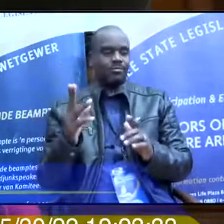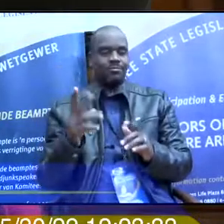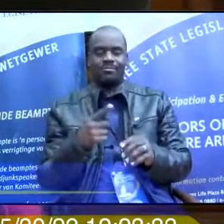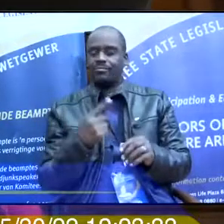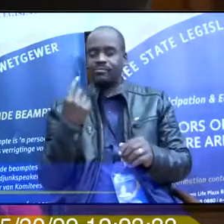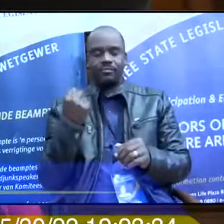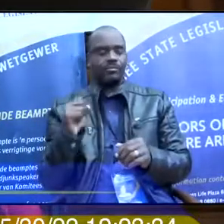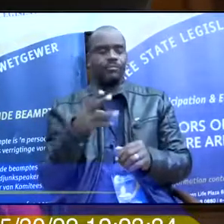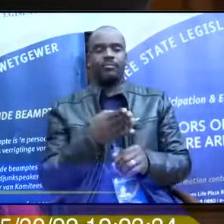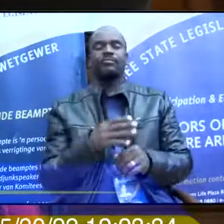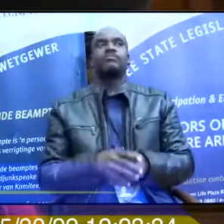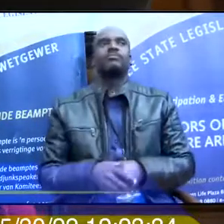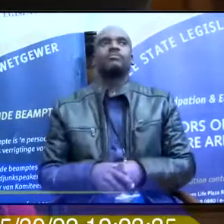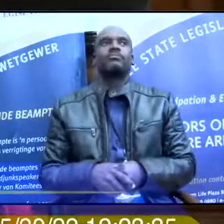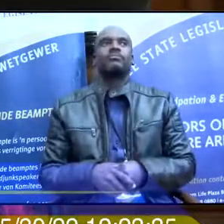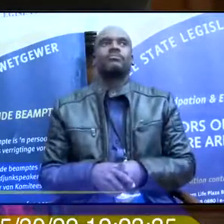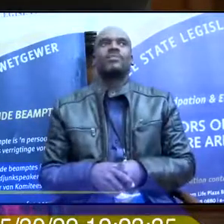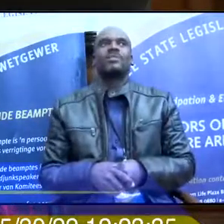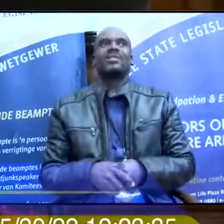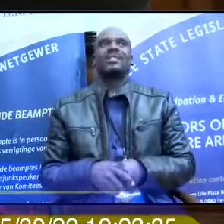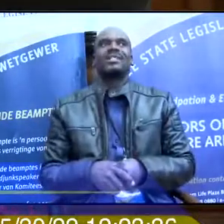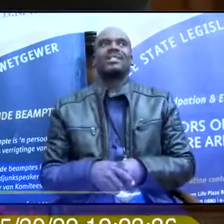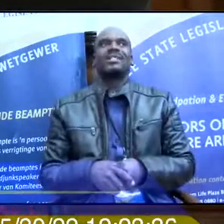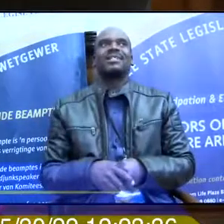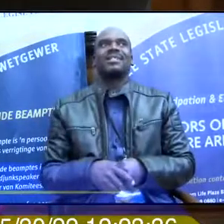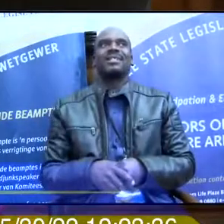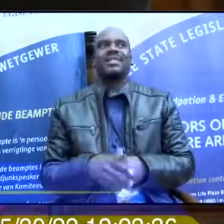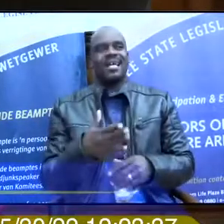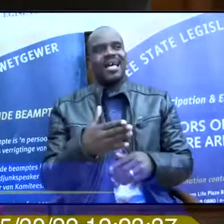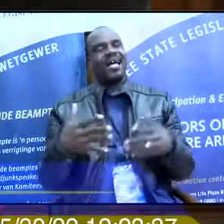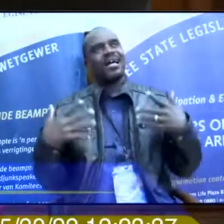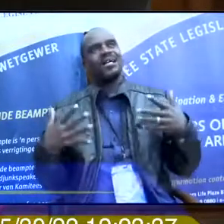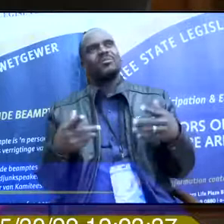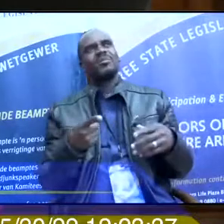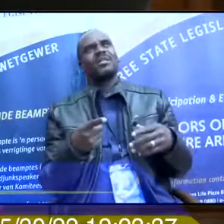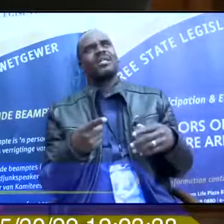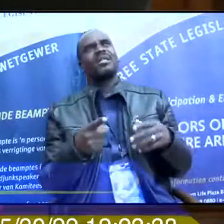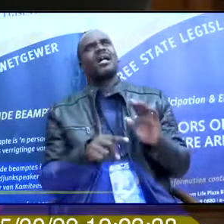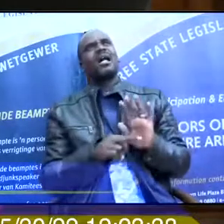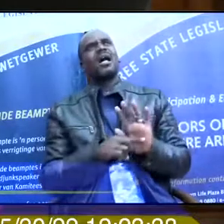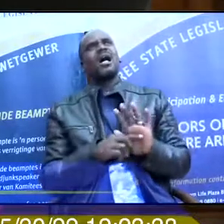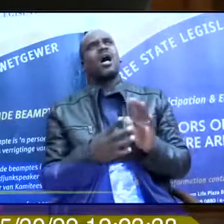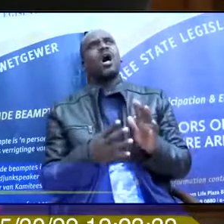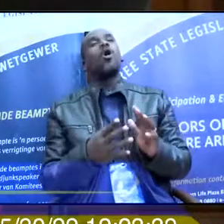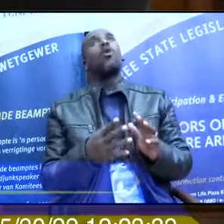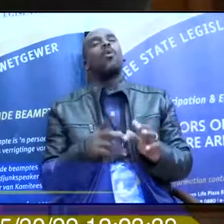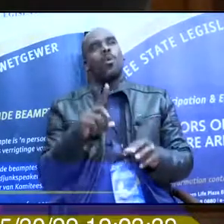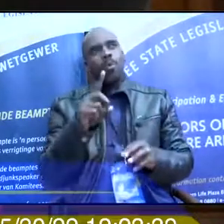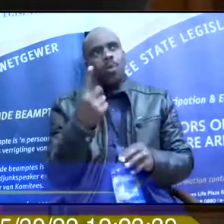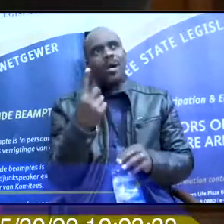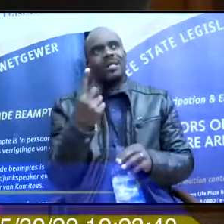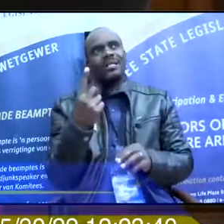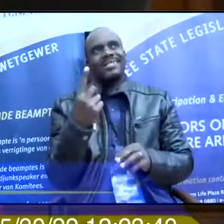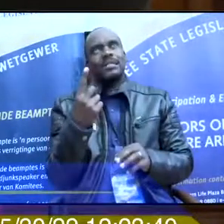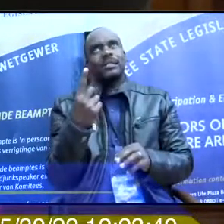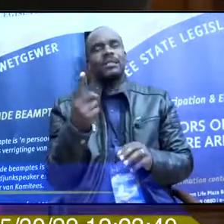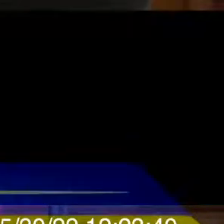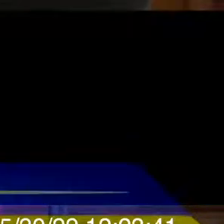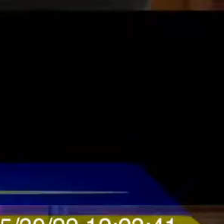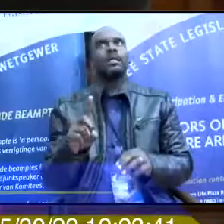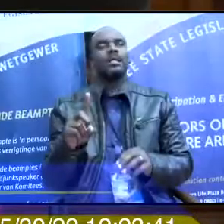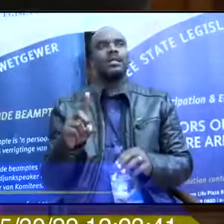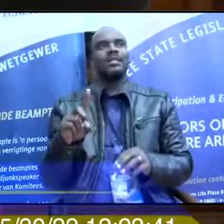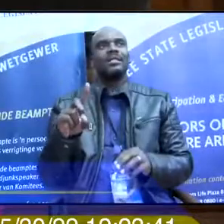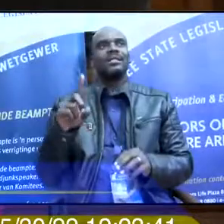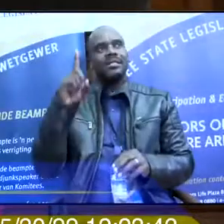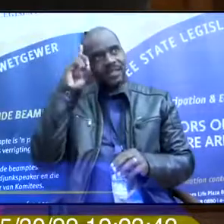made are affecting us negatively one key decision that was taken